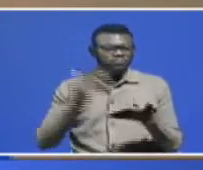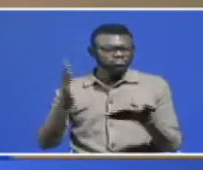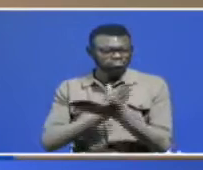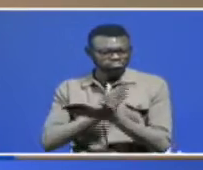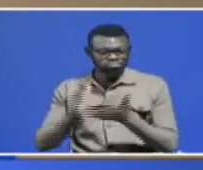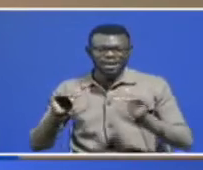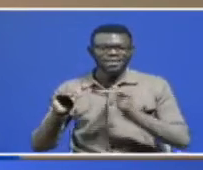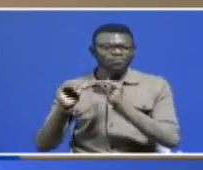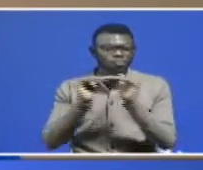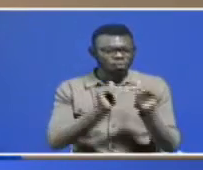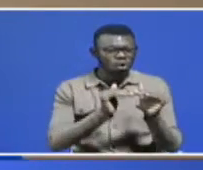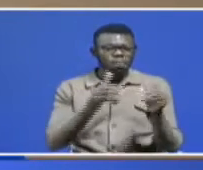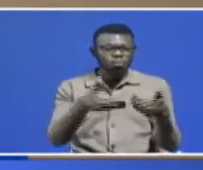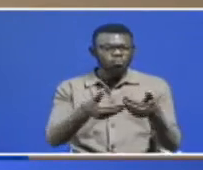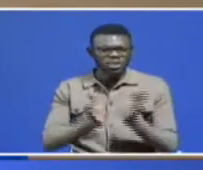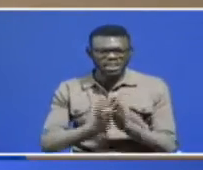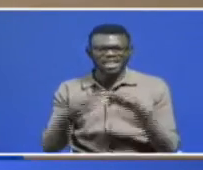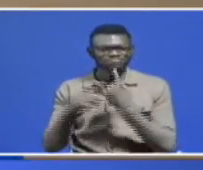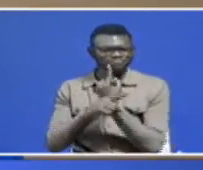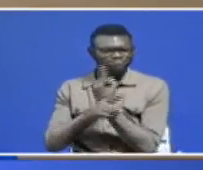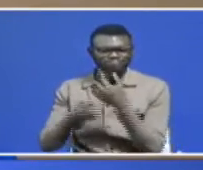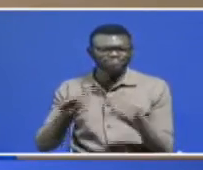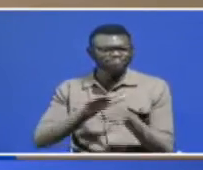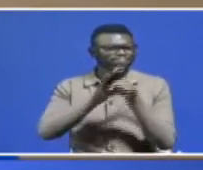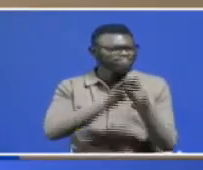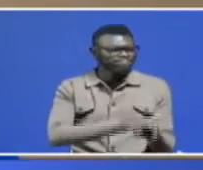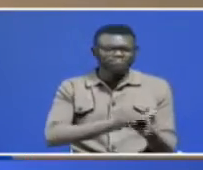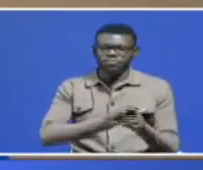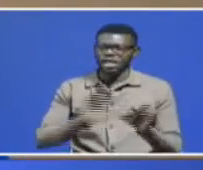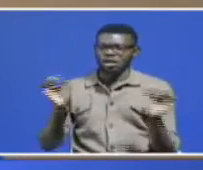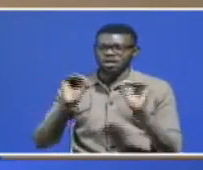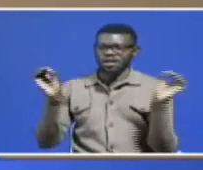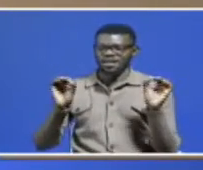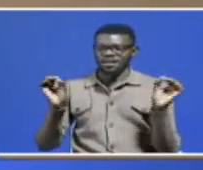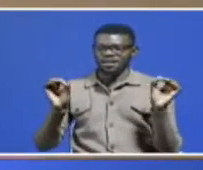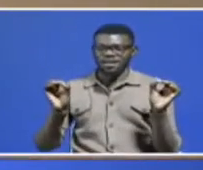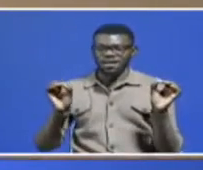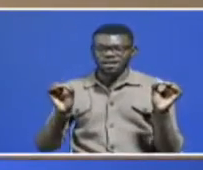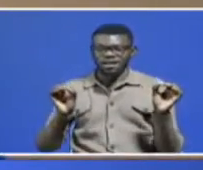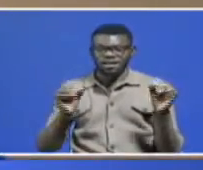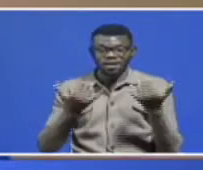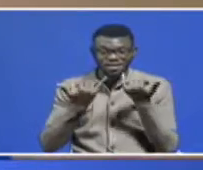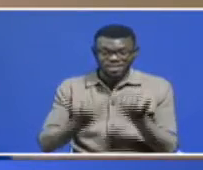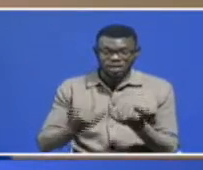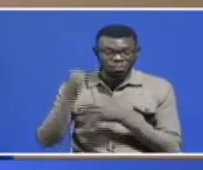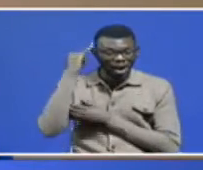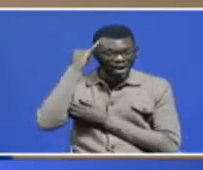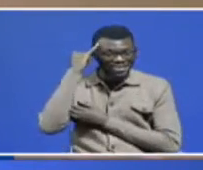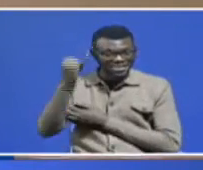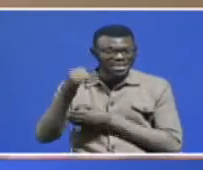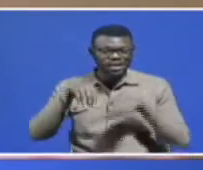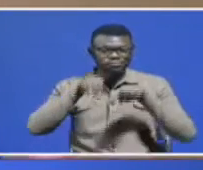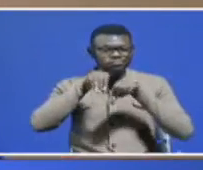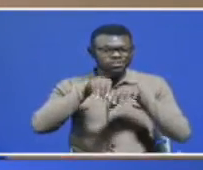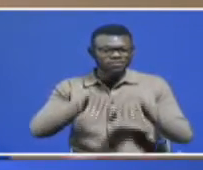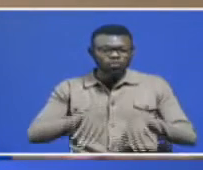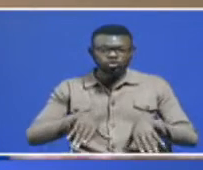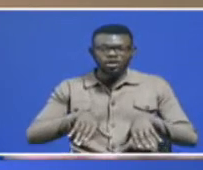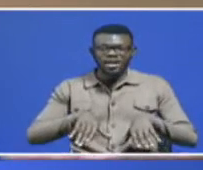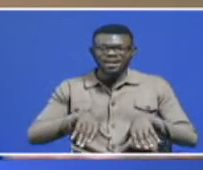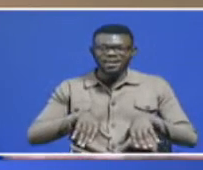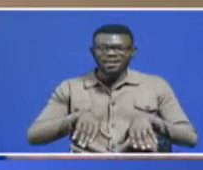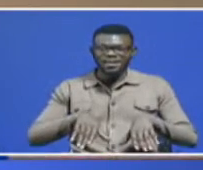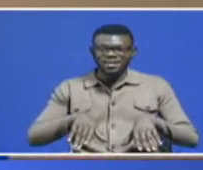communities without discrimination or without looking at whether they gave you the vote. And that's why the idea of devolution